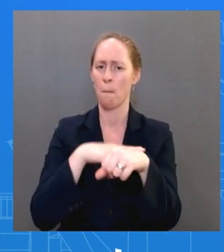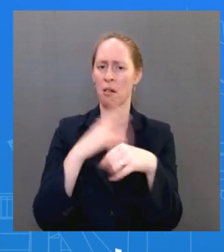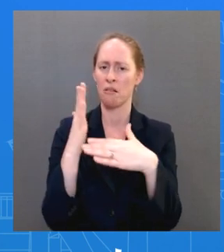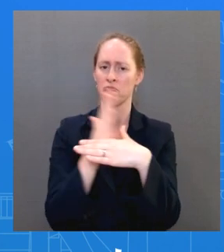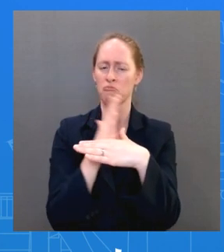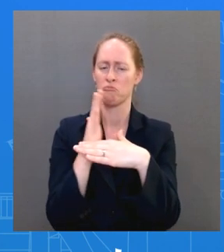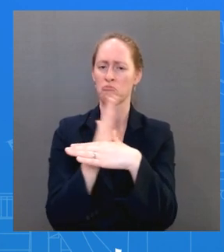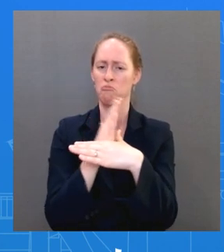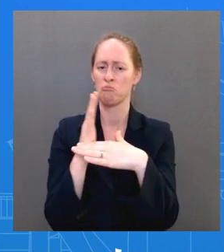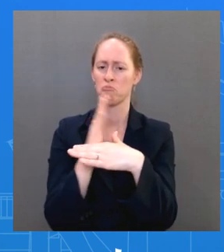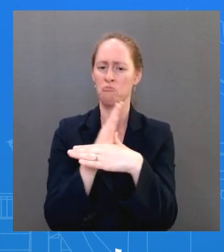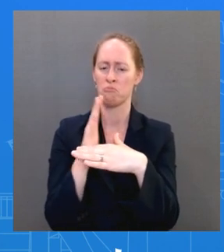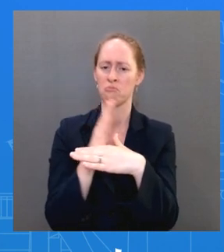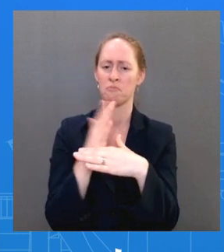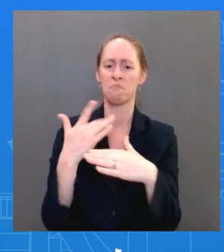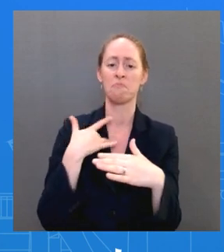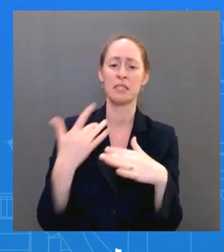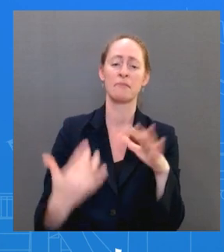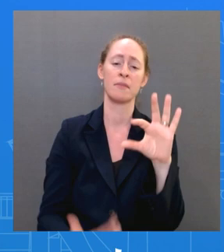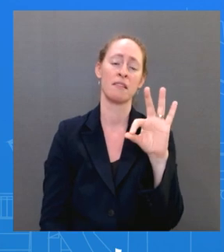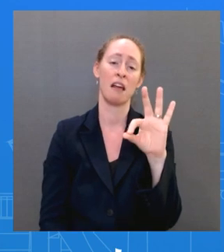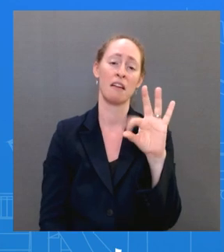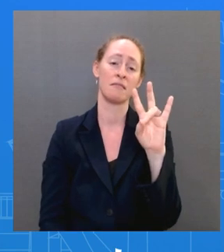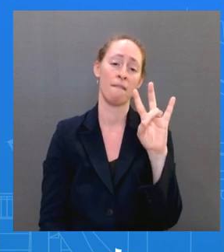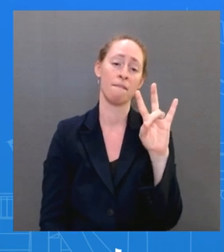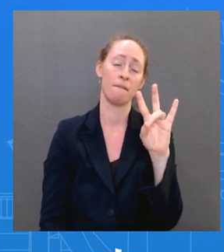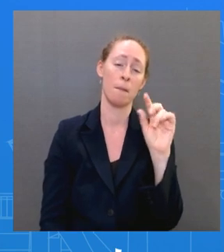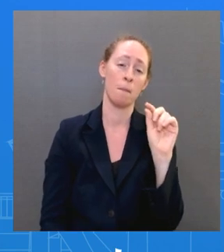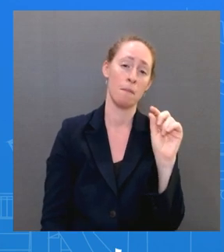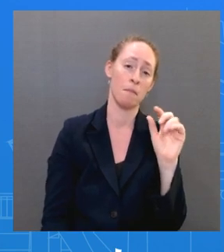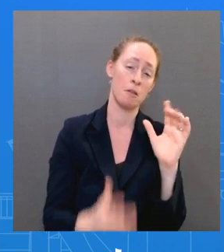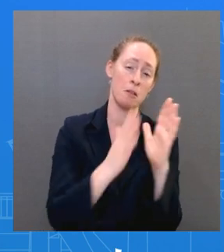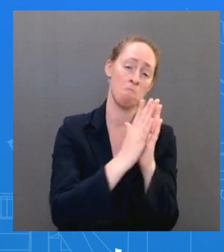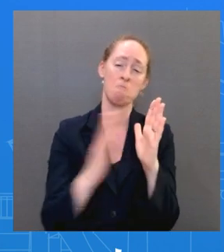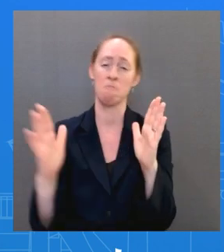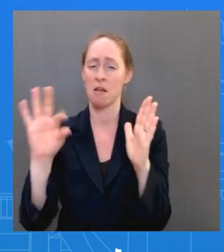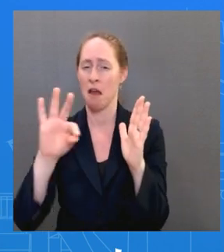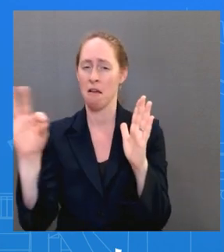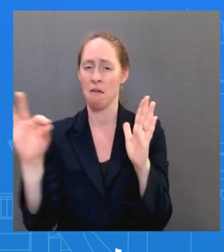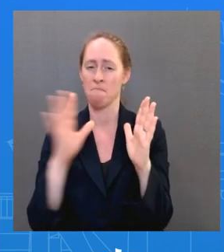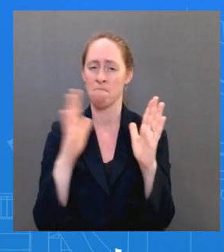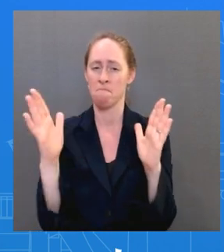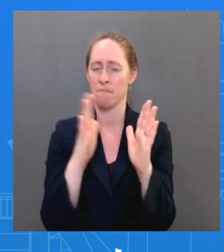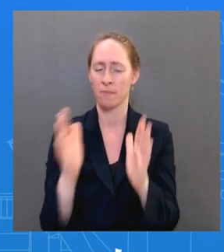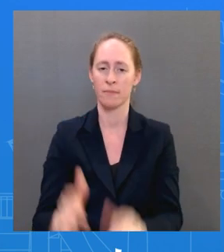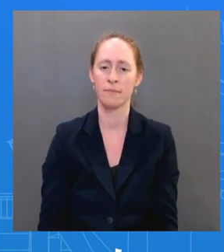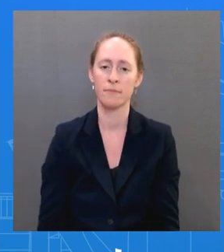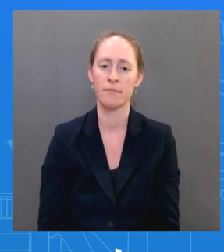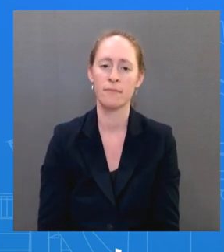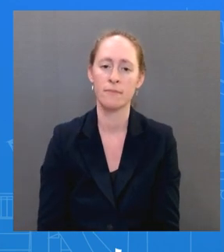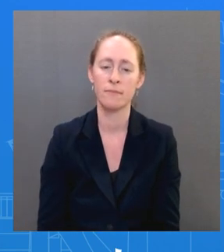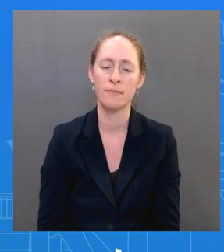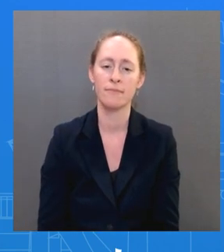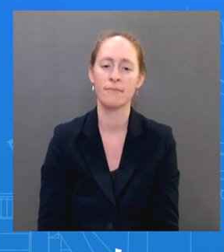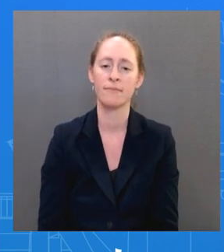the evening. This is often why we see fevers often come up for people who actually have fever in the